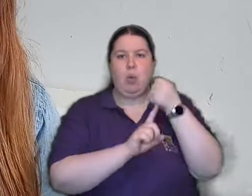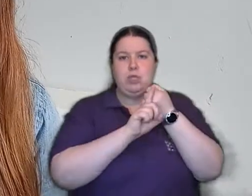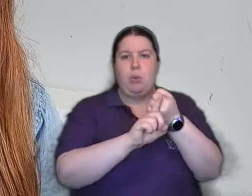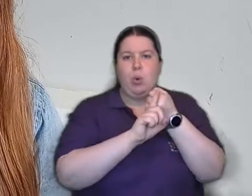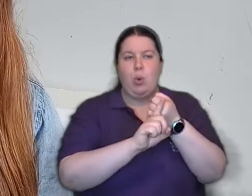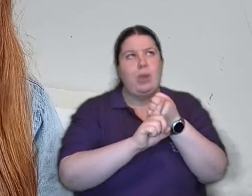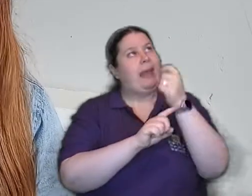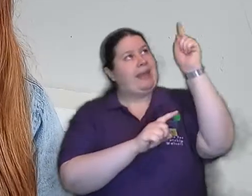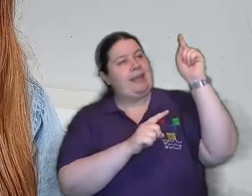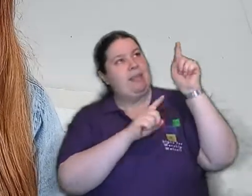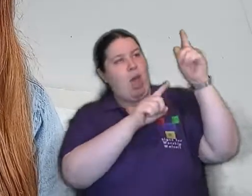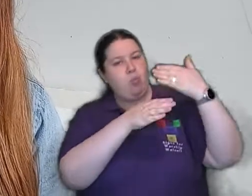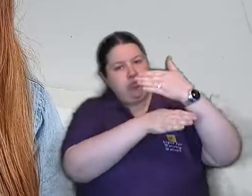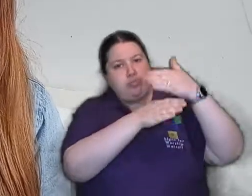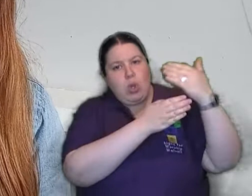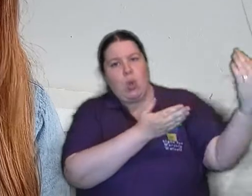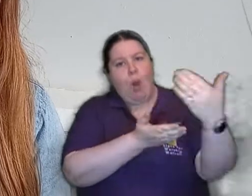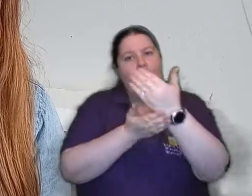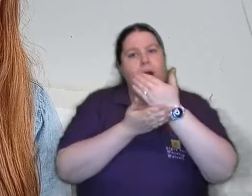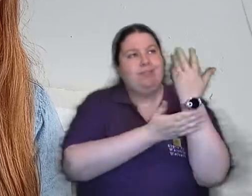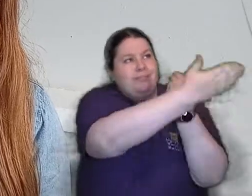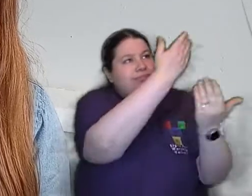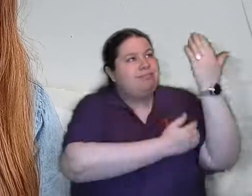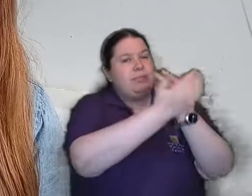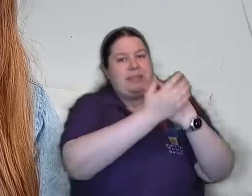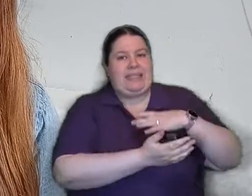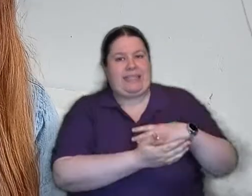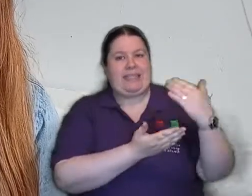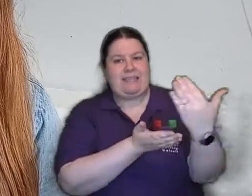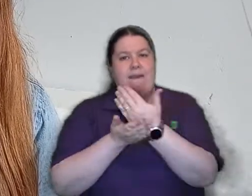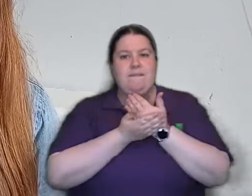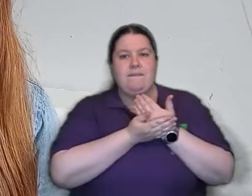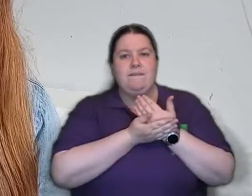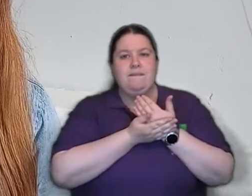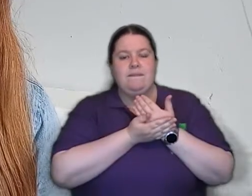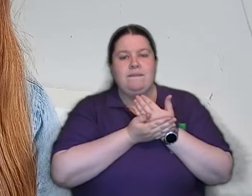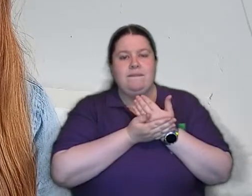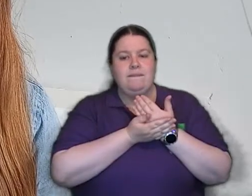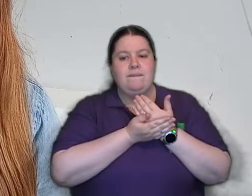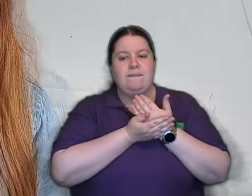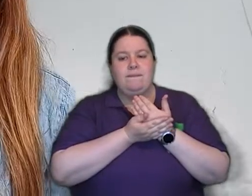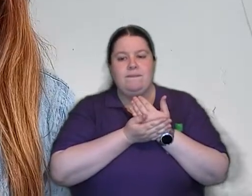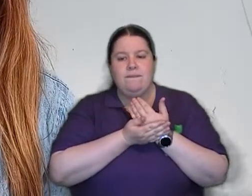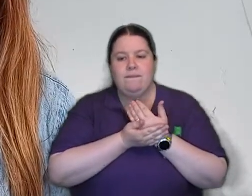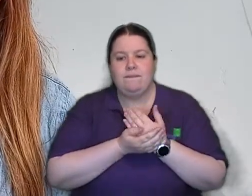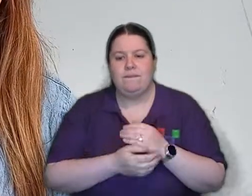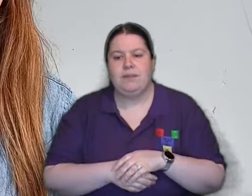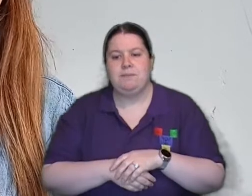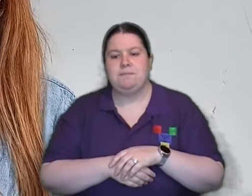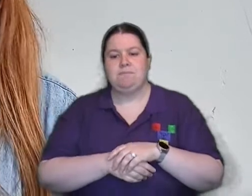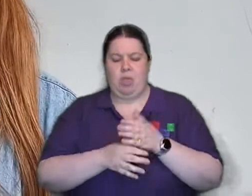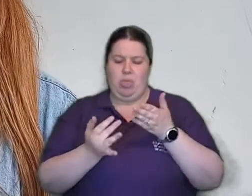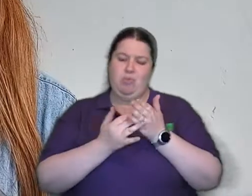cannot see, is on our side, rescuing us, sustaining us, and saving us. Corrie ten